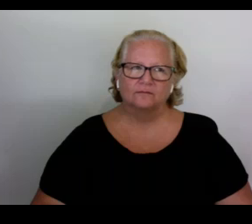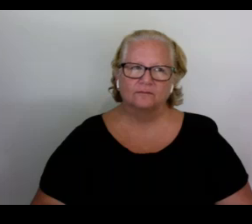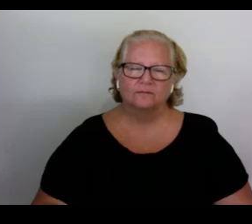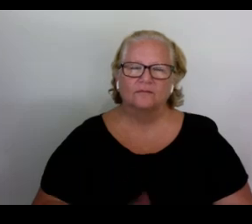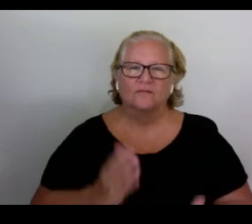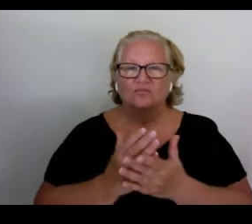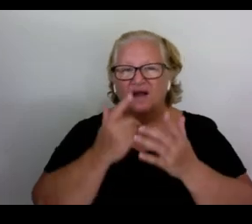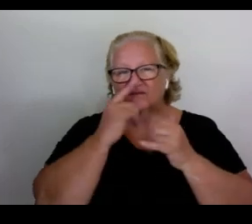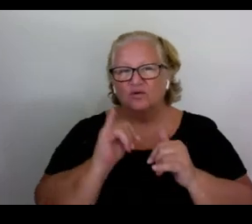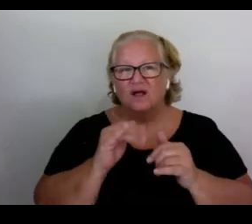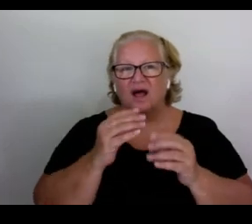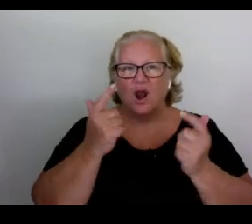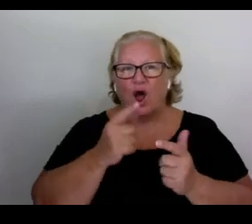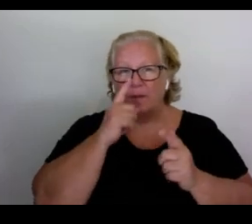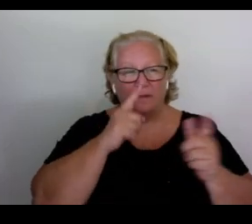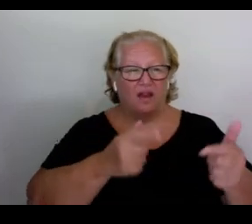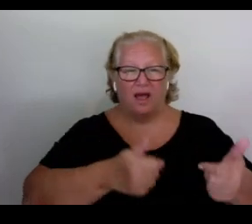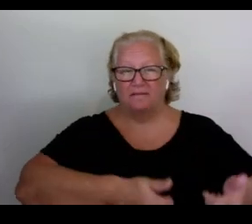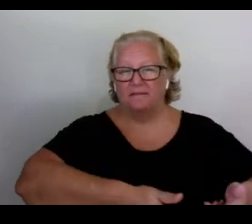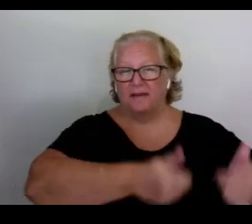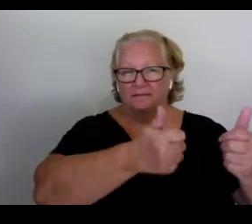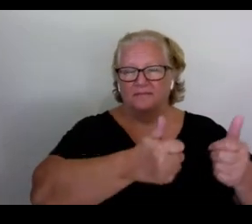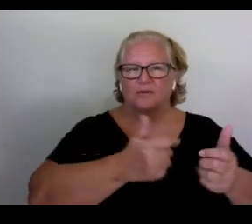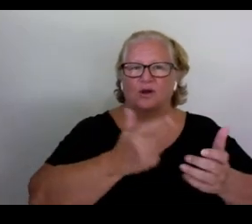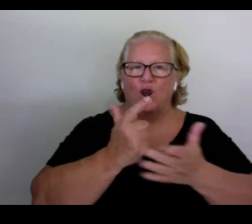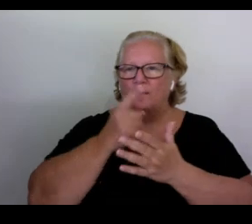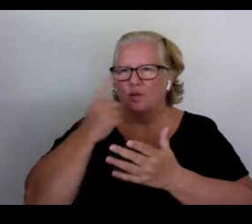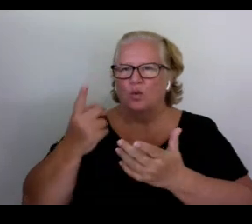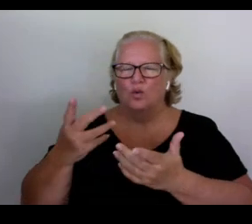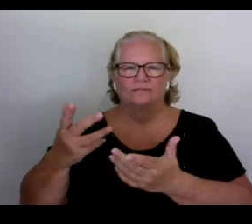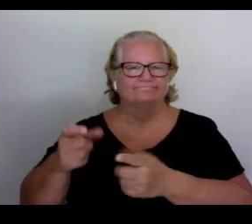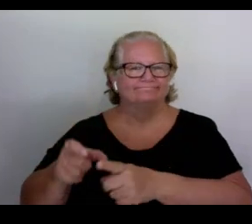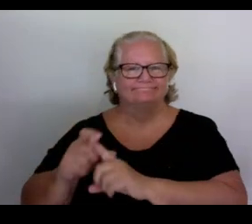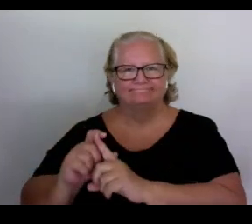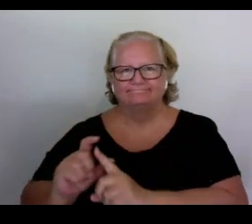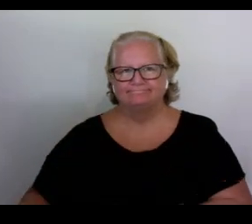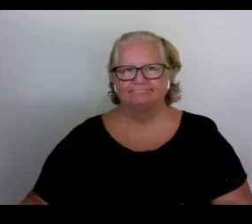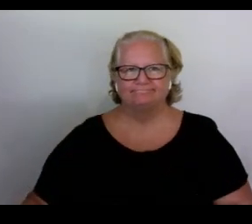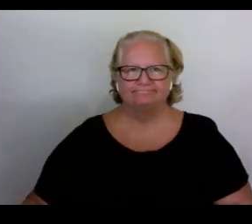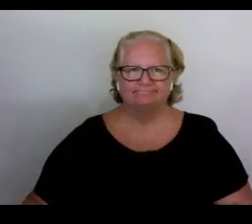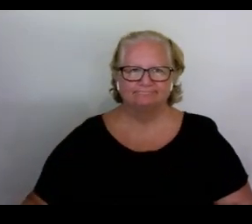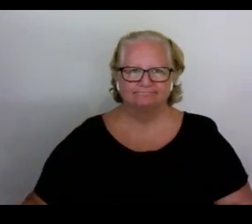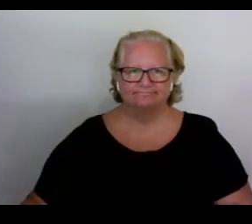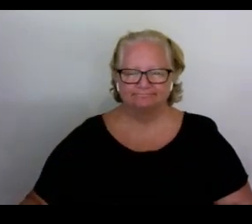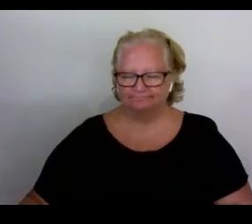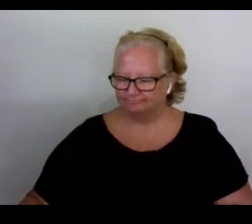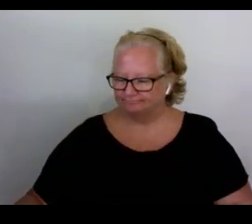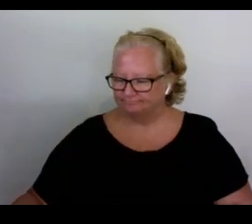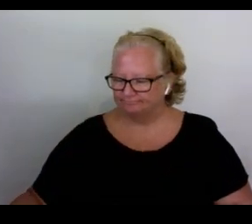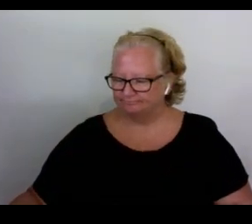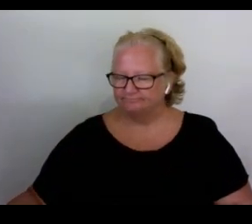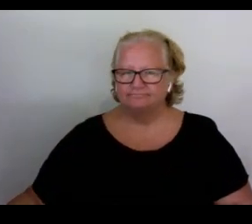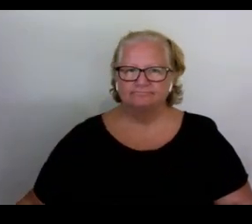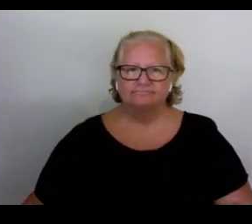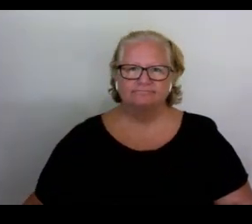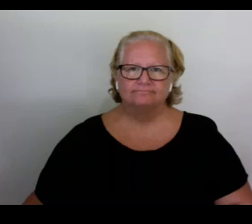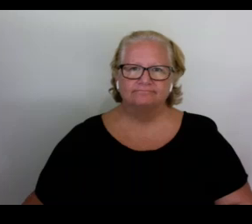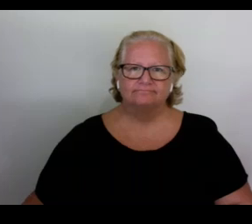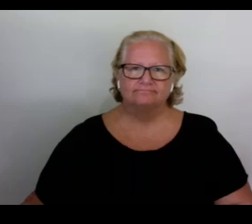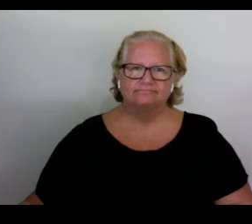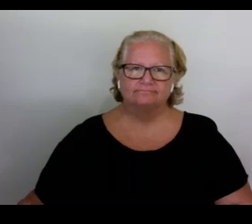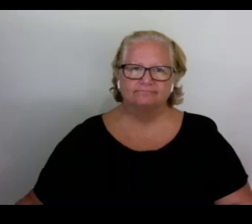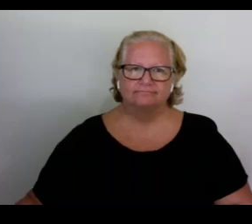well, but there's also a lot of people who are really, really struggling. And I think the important thing here